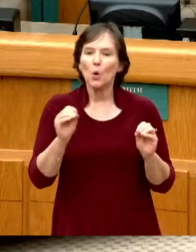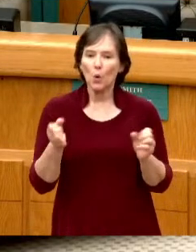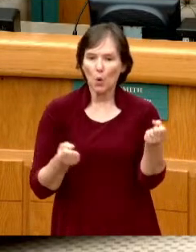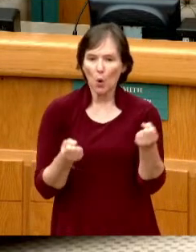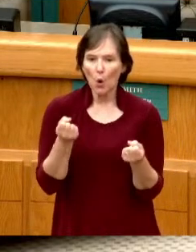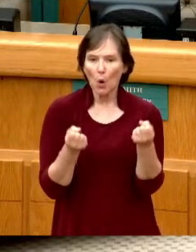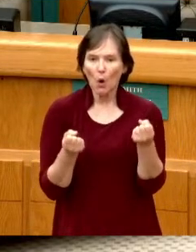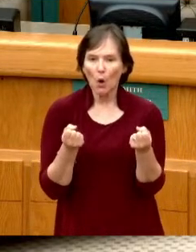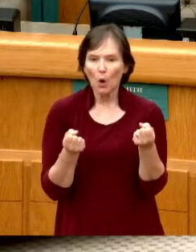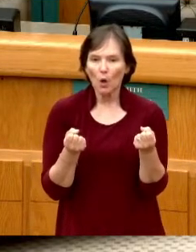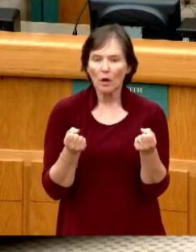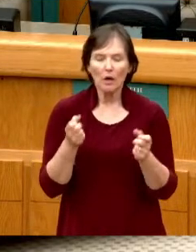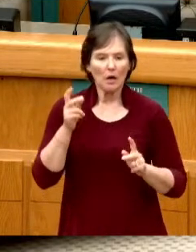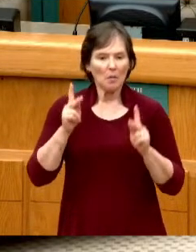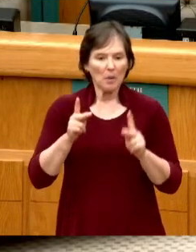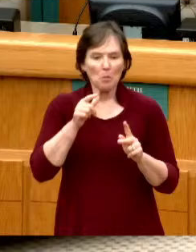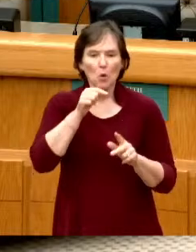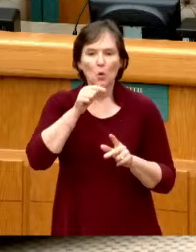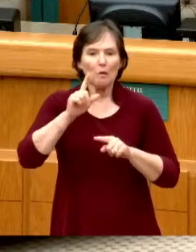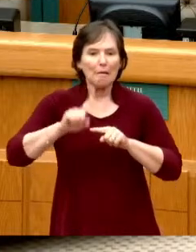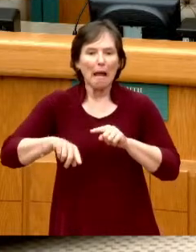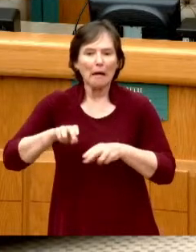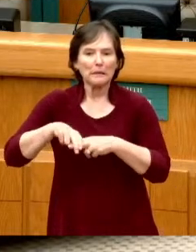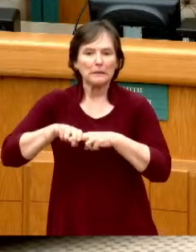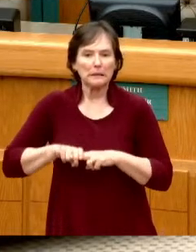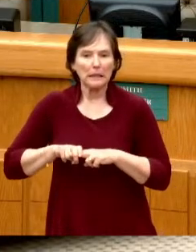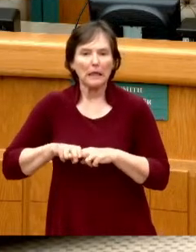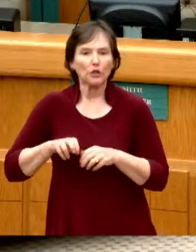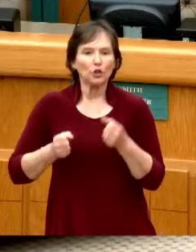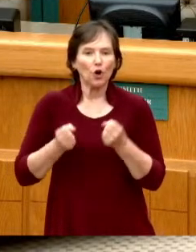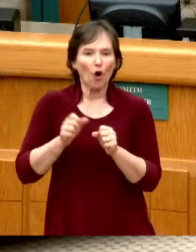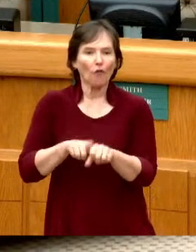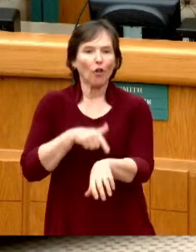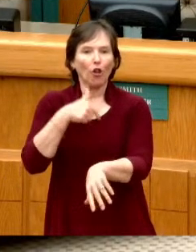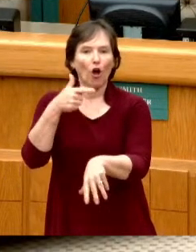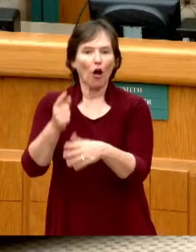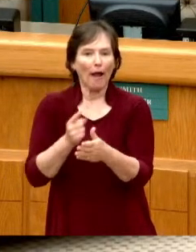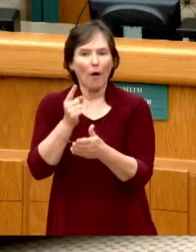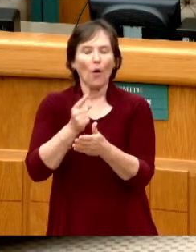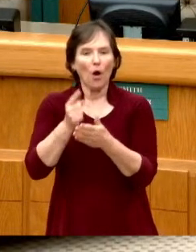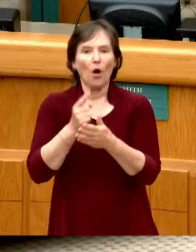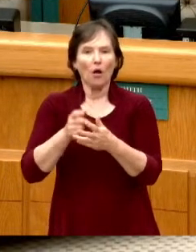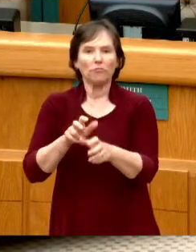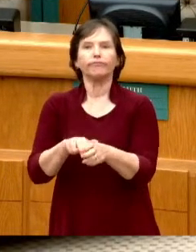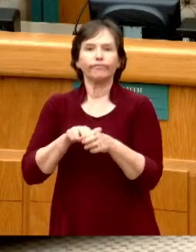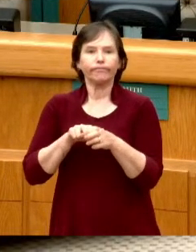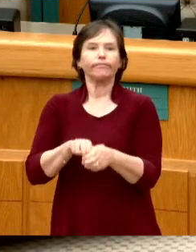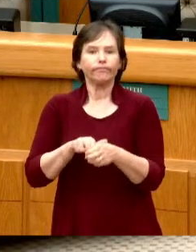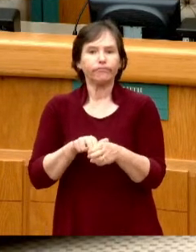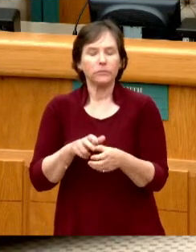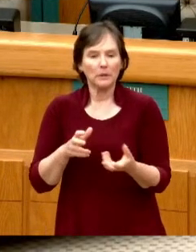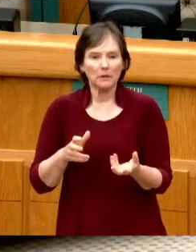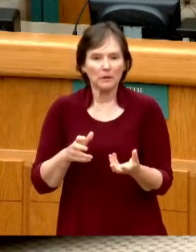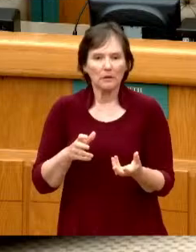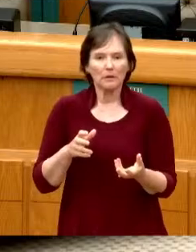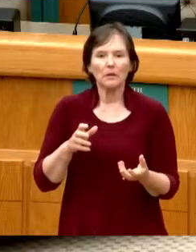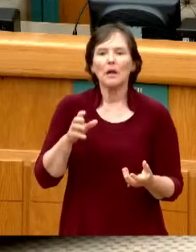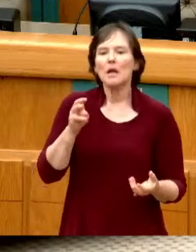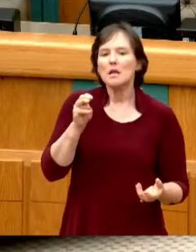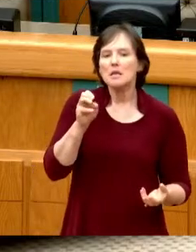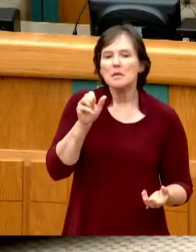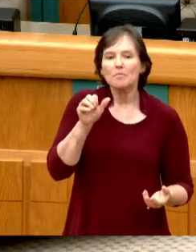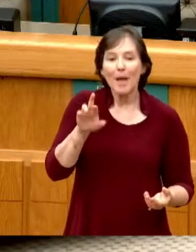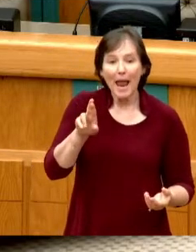sitting in the car for an extended period of time. And the mayor has rightly